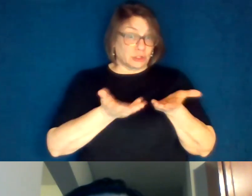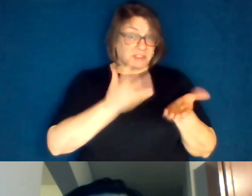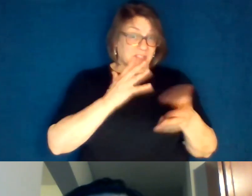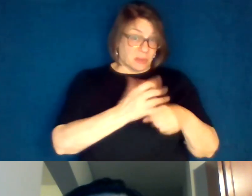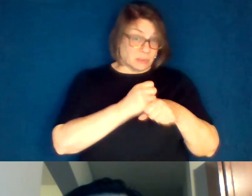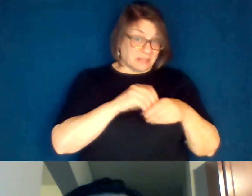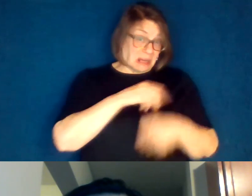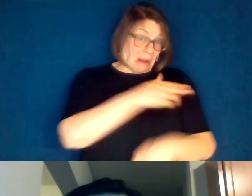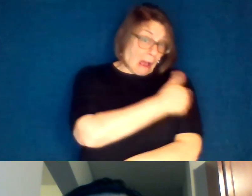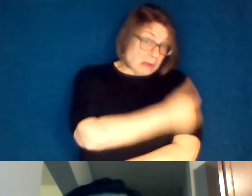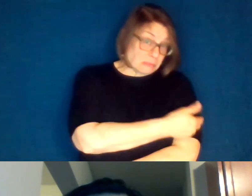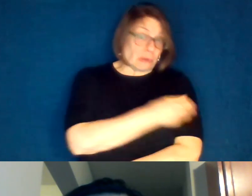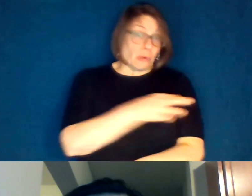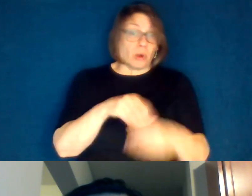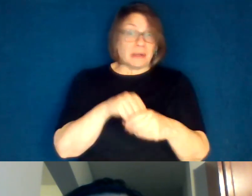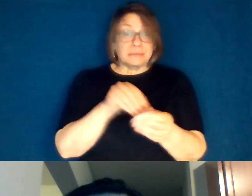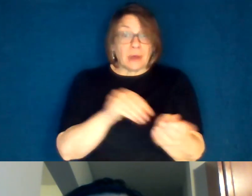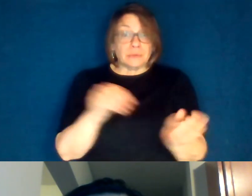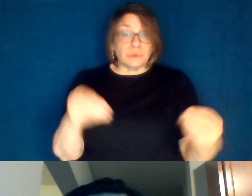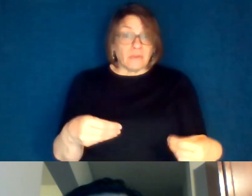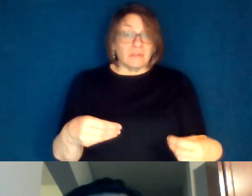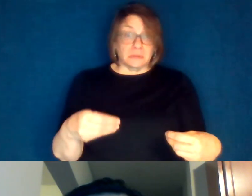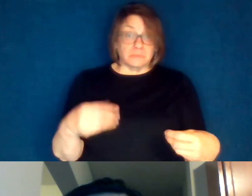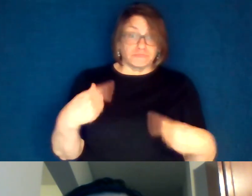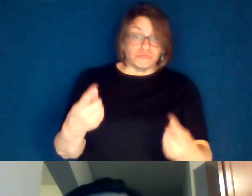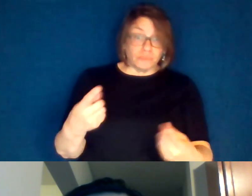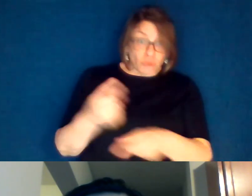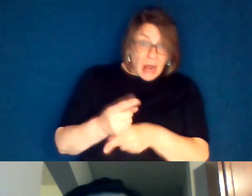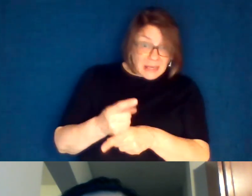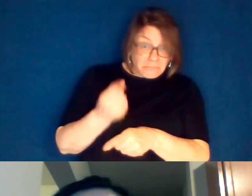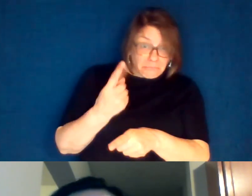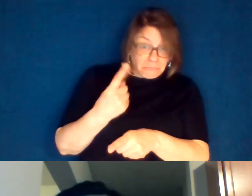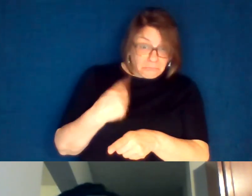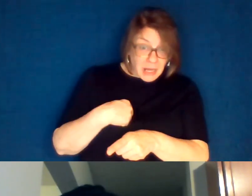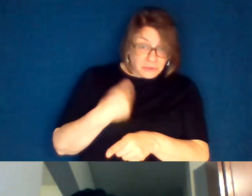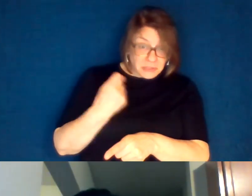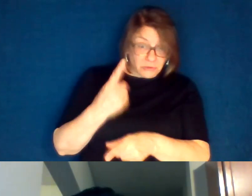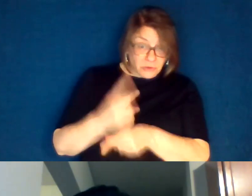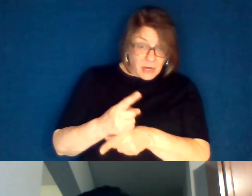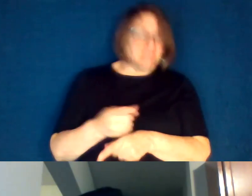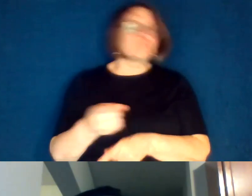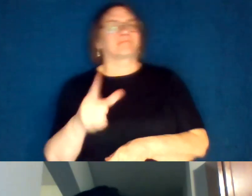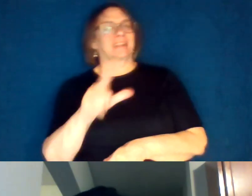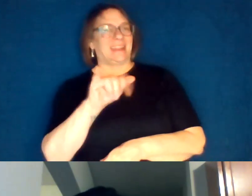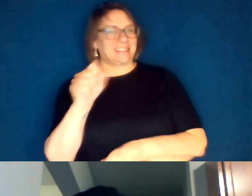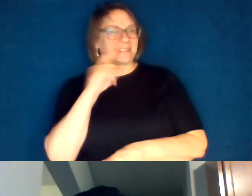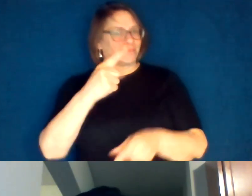at hospitals or doctors' offices and so forth. Do I understand that correctly, Lisa? That's